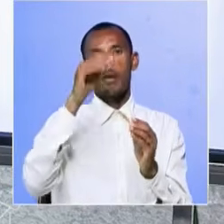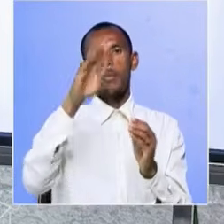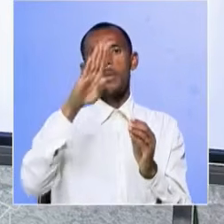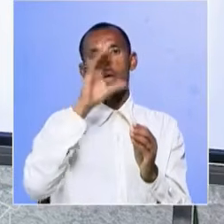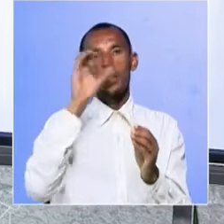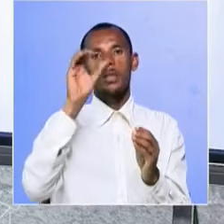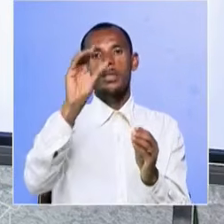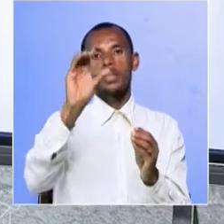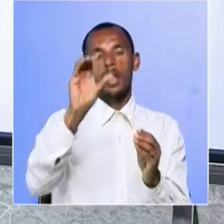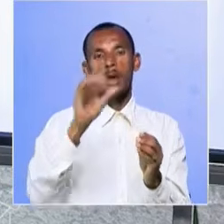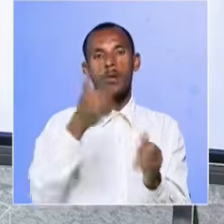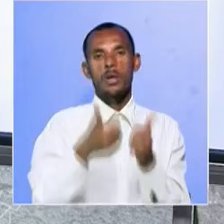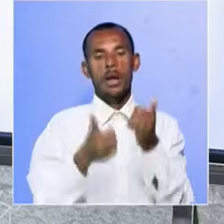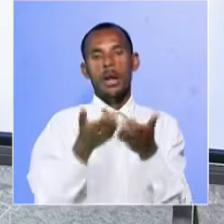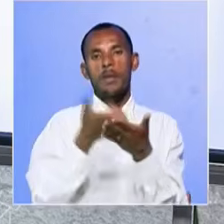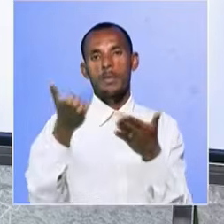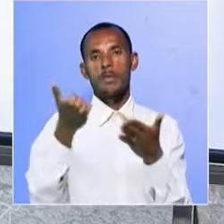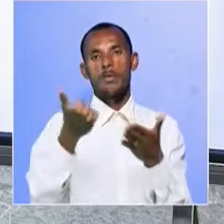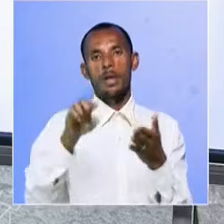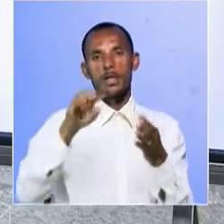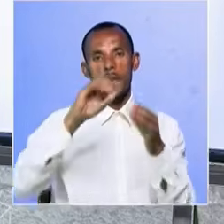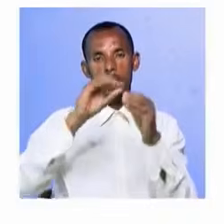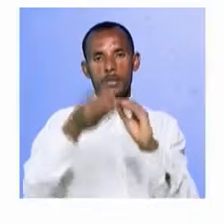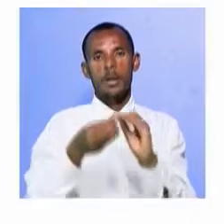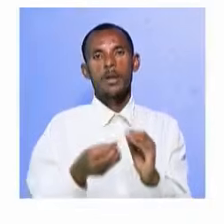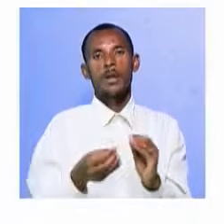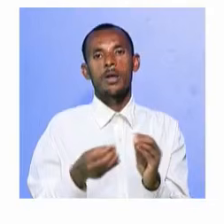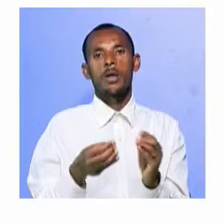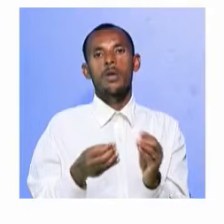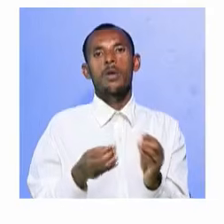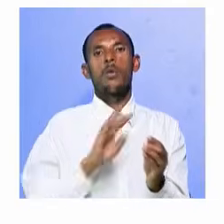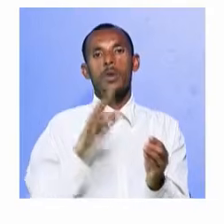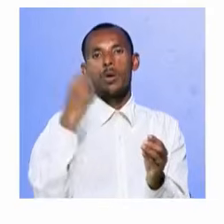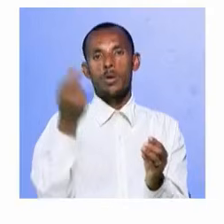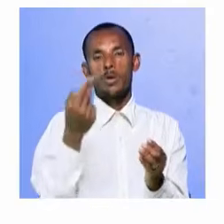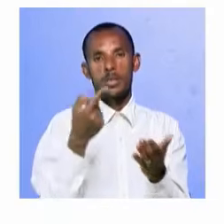are an element of rational numbers, we use this symbol